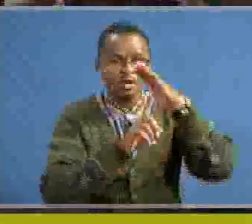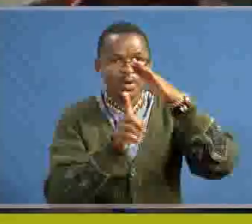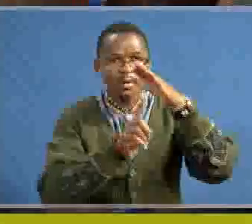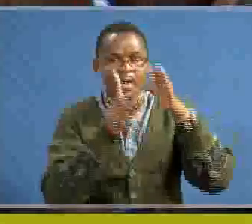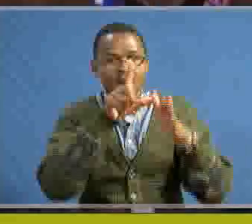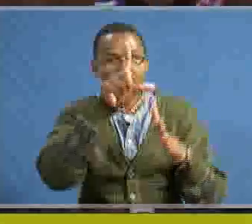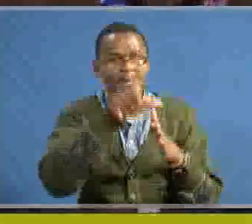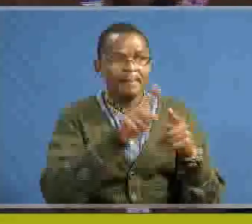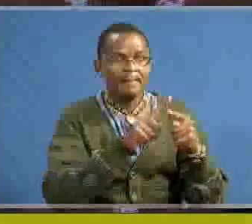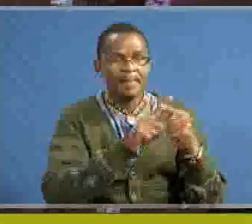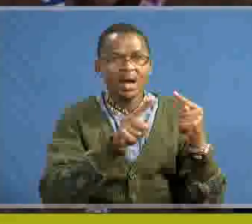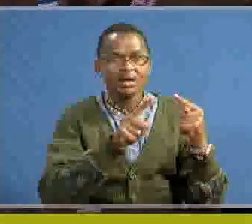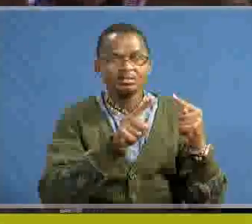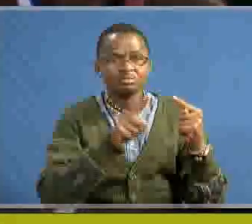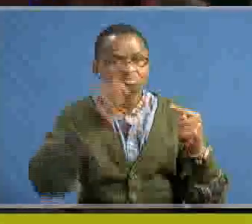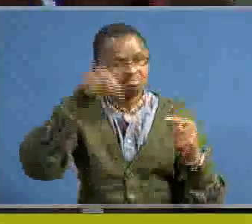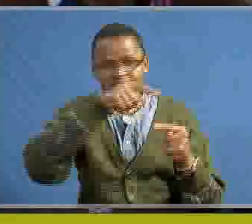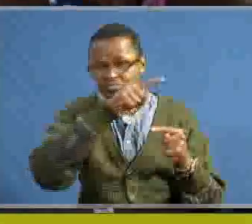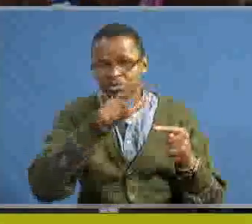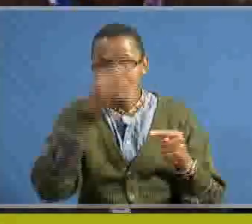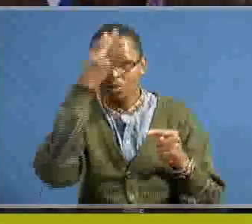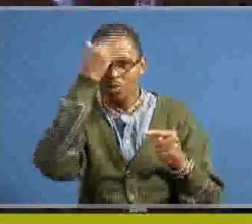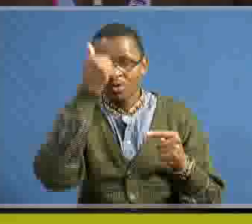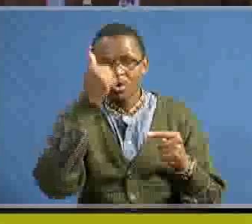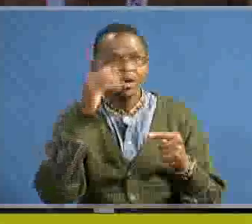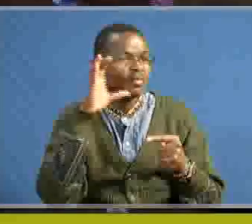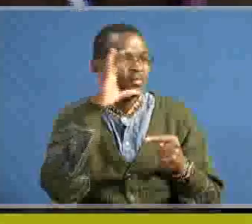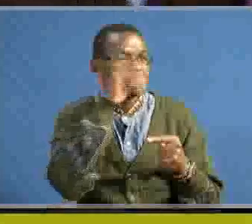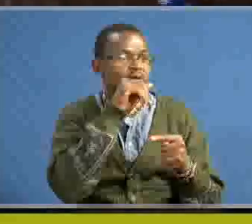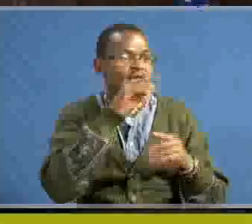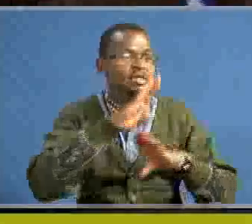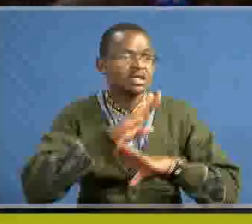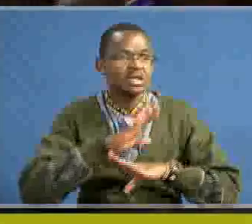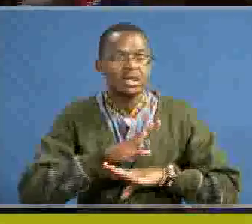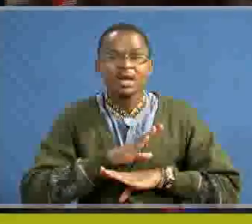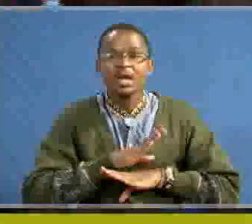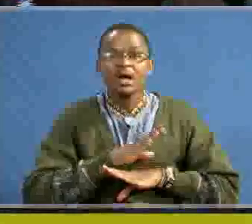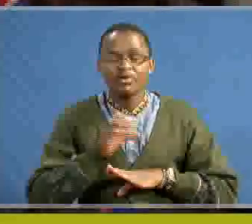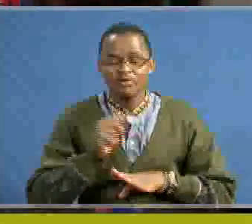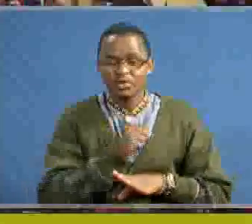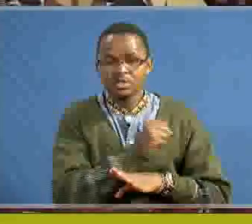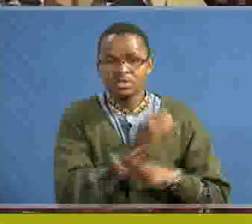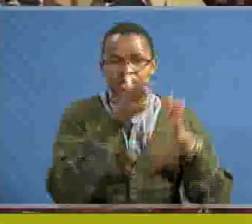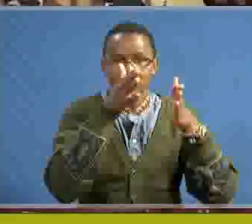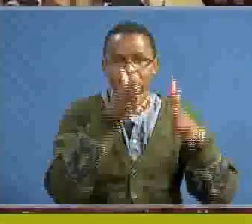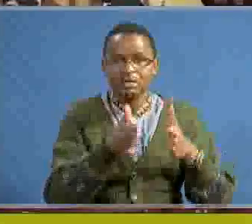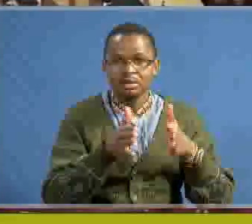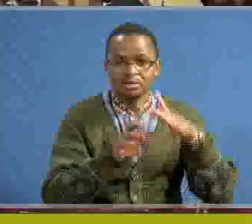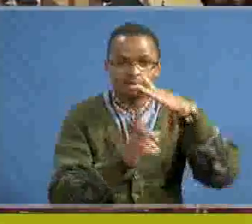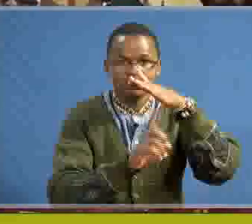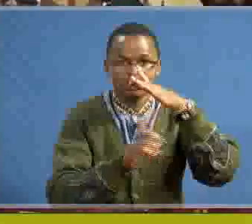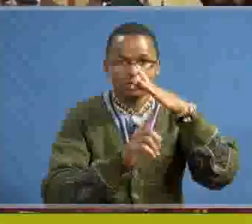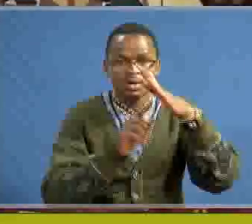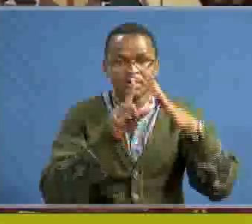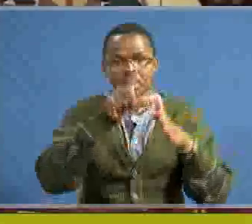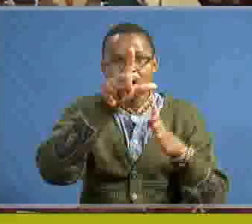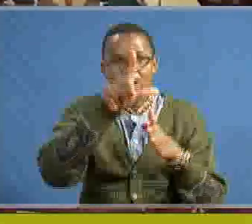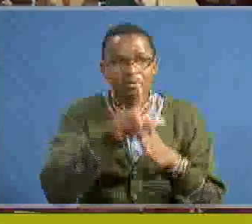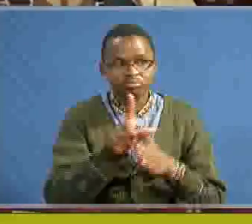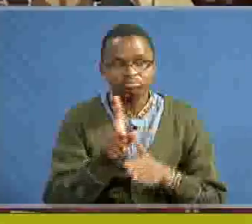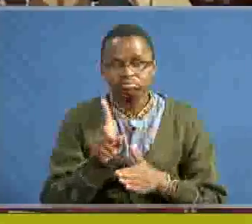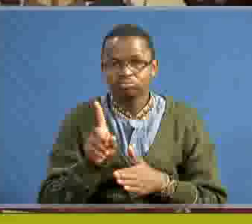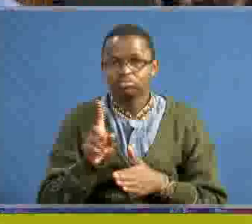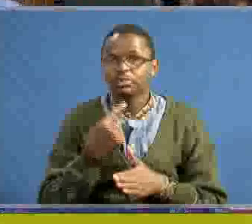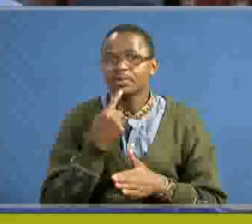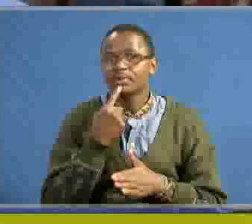attorney laconic RT booka booka Costa inertia Lindsay Yamashita was the rural labor korea-china he